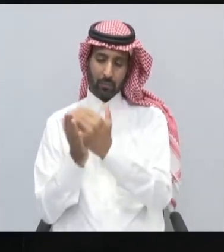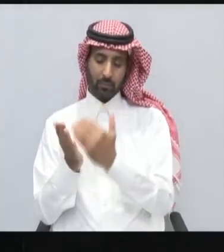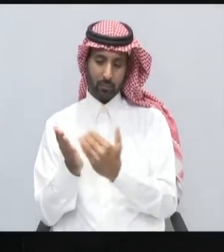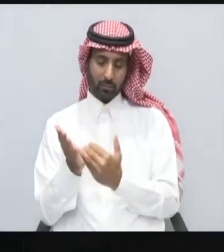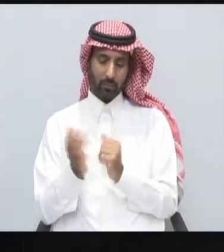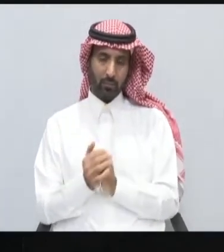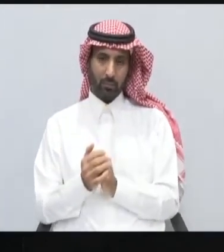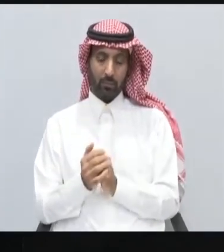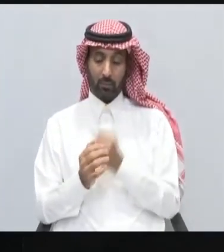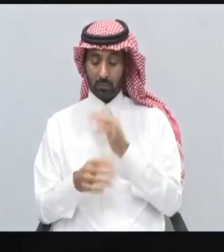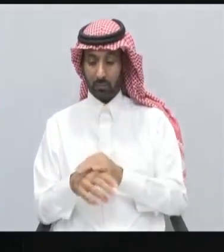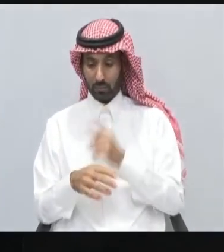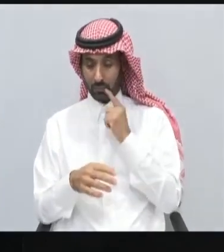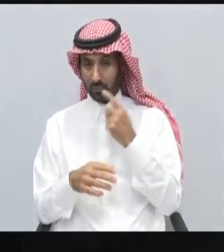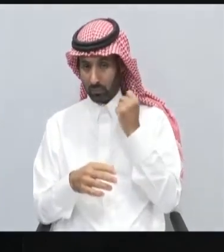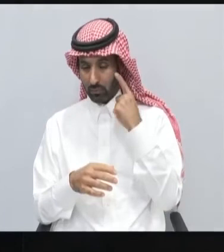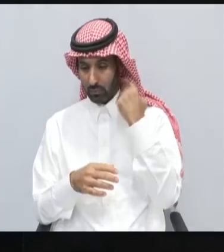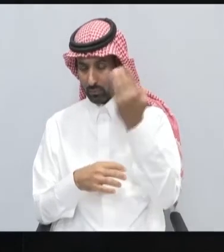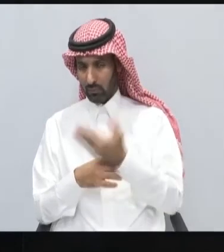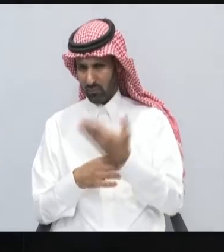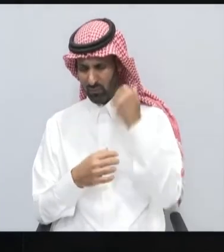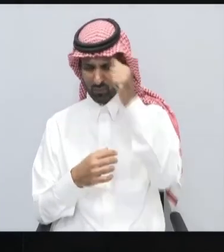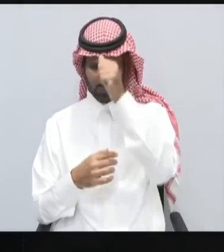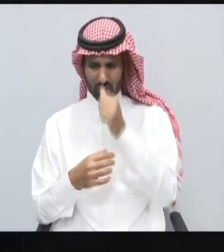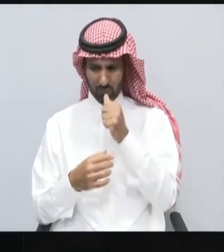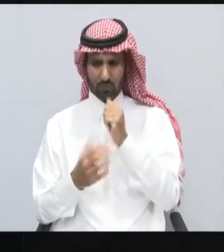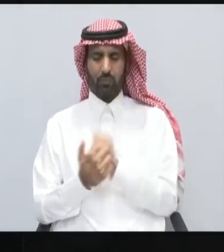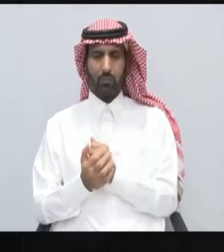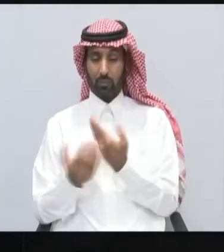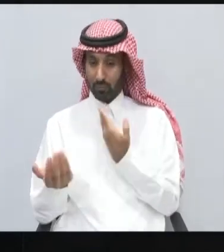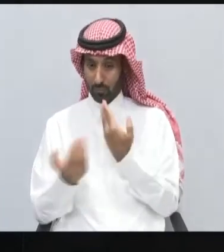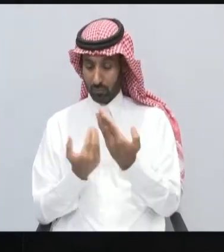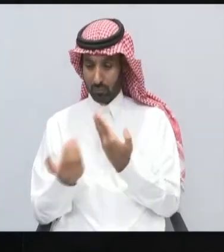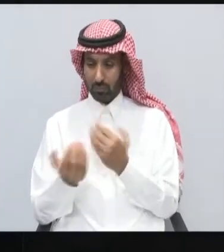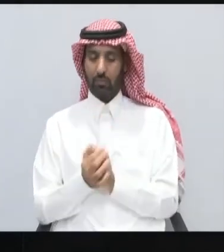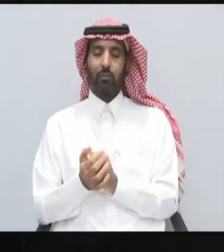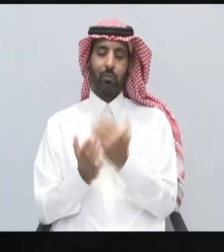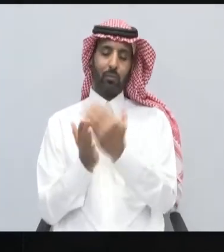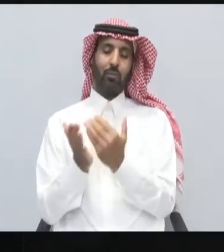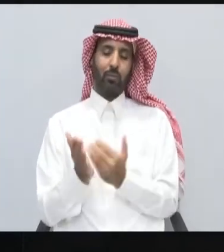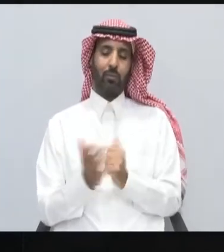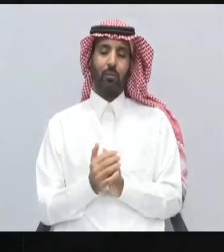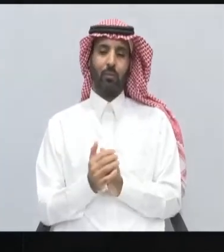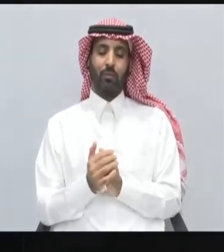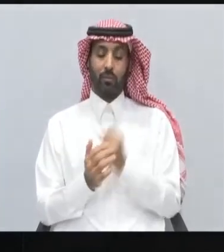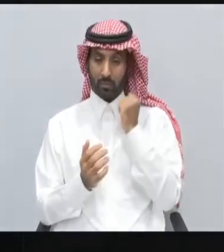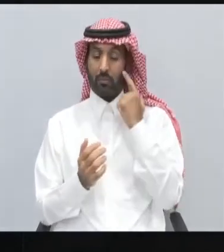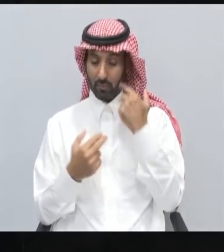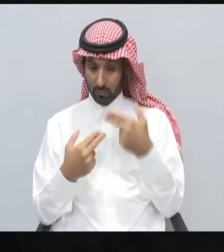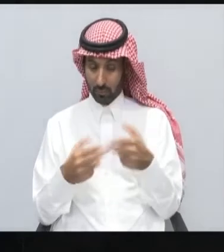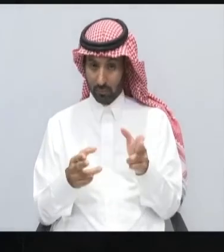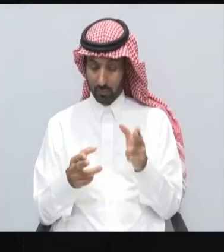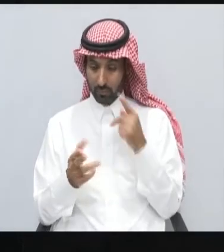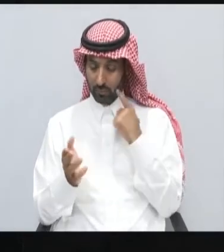things that people can consider annoying. To talk to each other about this list. Do you agree